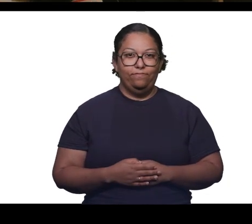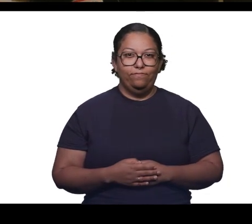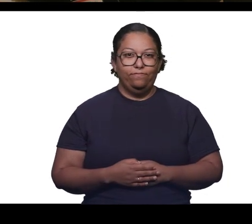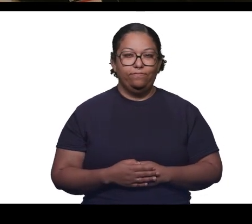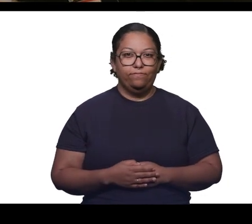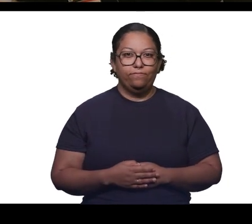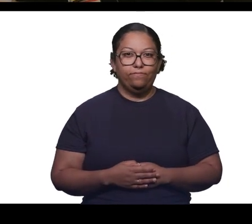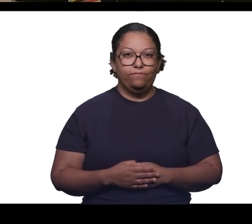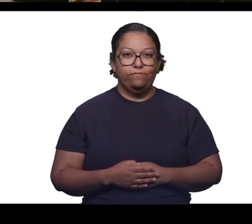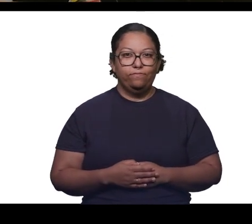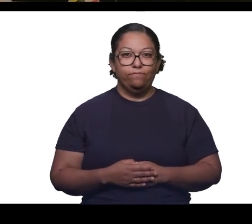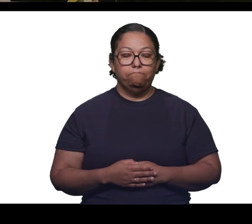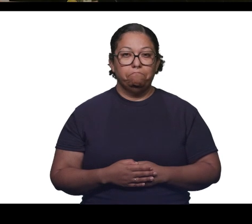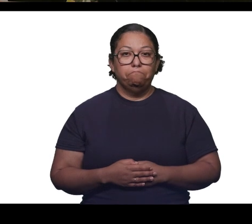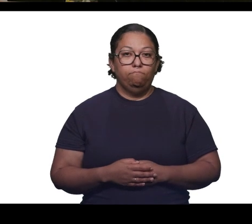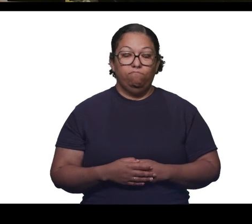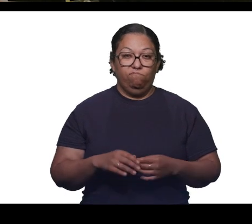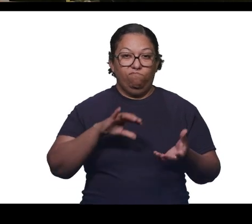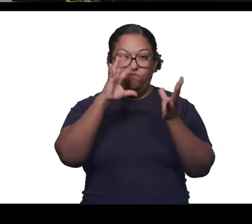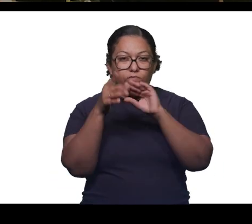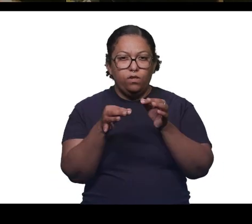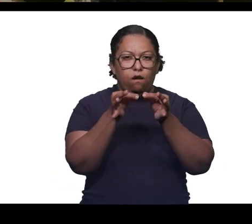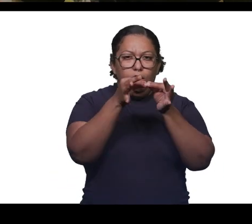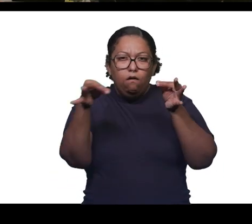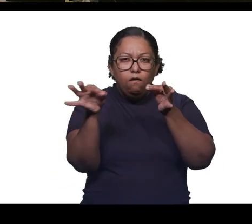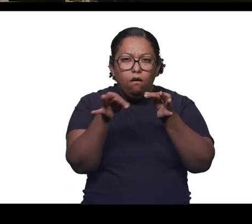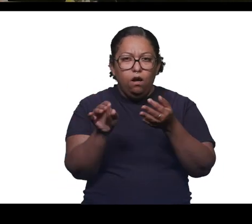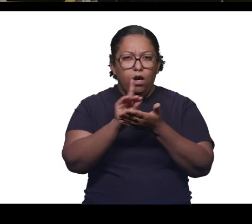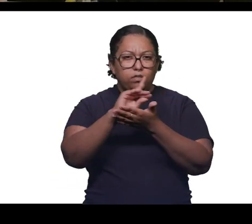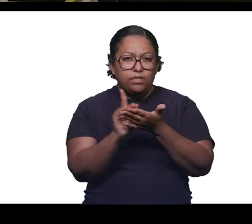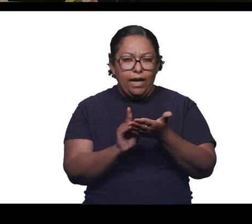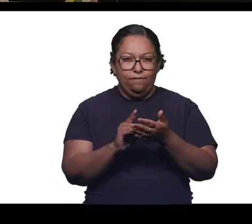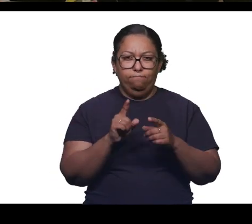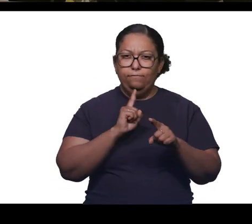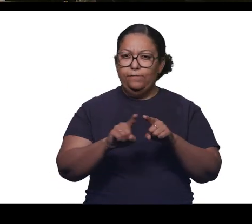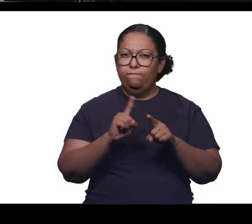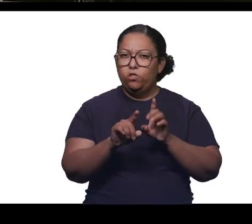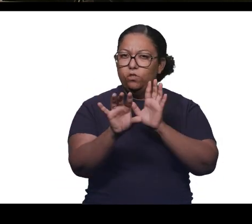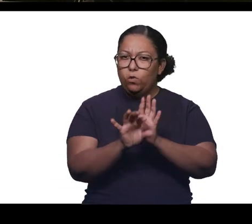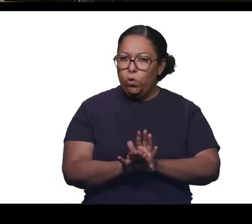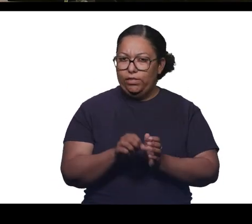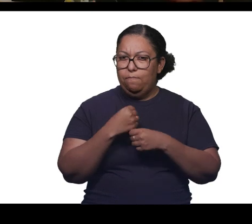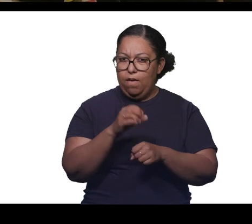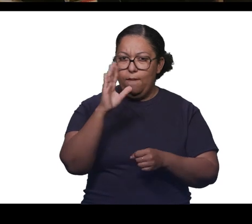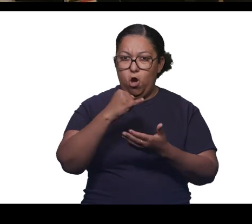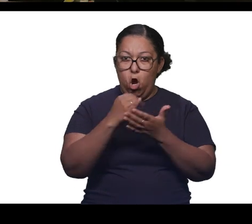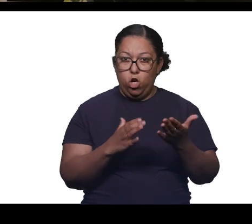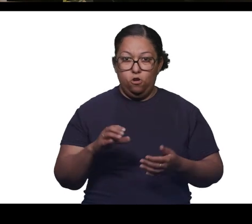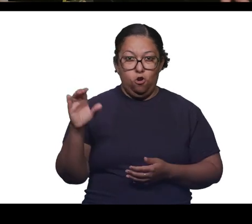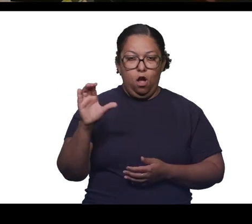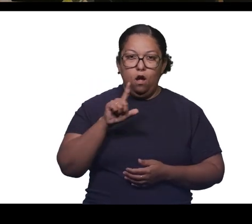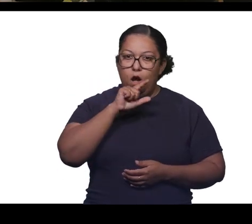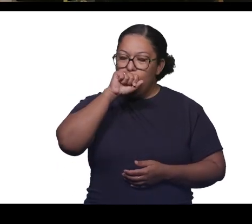And then overall typography and design. There's some different choices being made by artists. Eric Carle, for example,